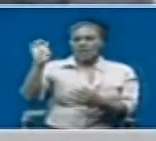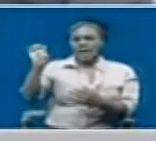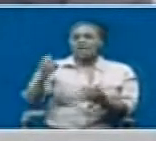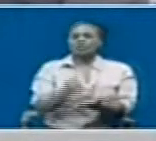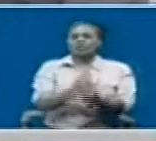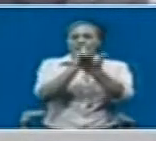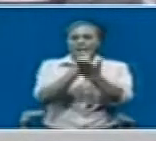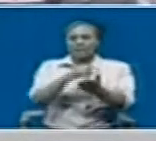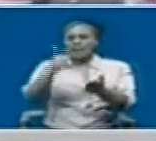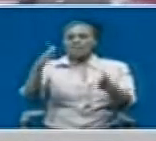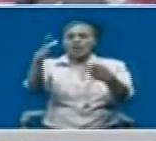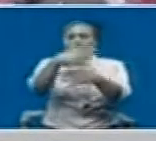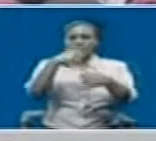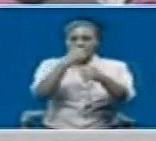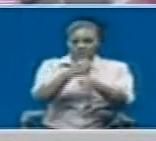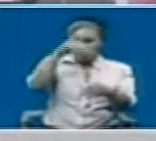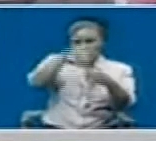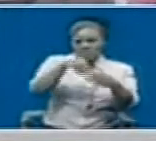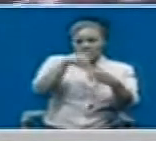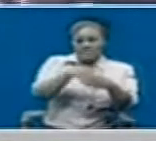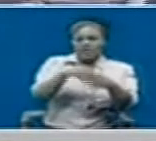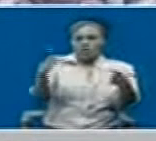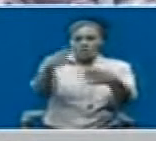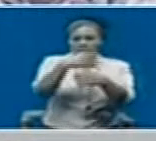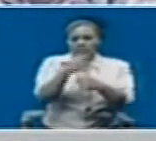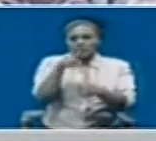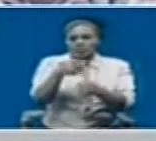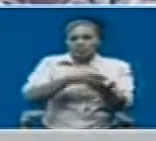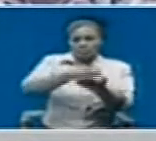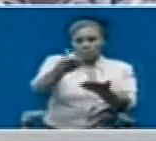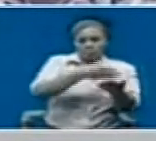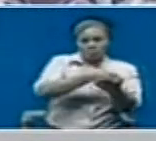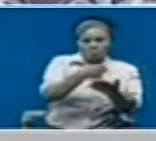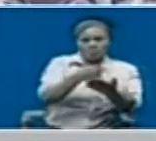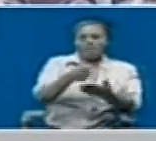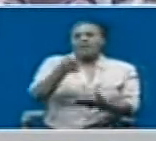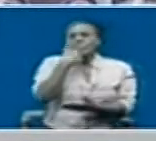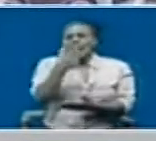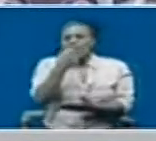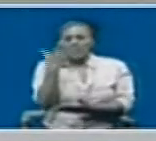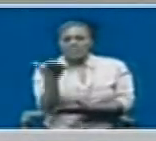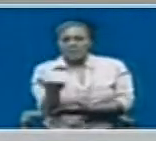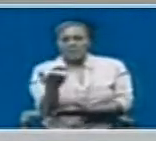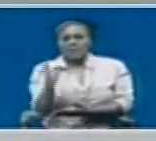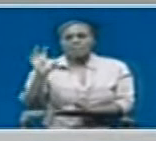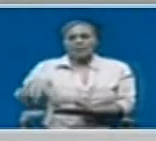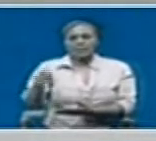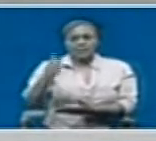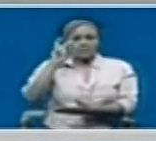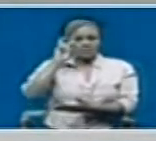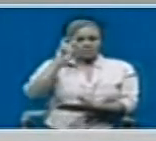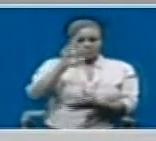logistic companies or logistics within companies for the distribution of pharmacological drugs in the market. So we're looking